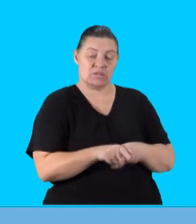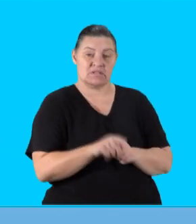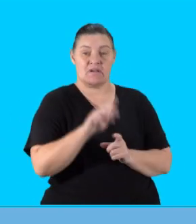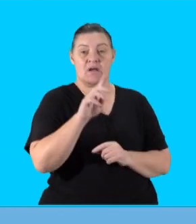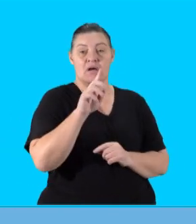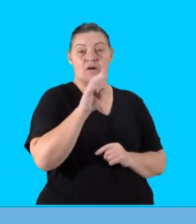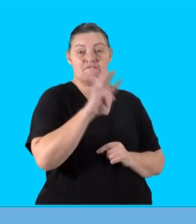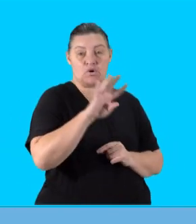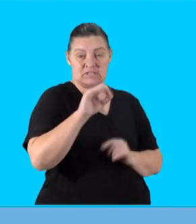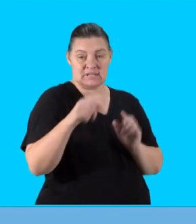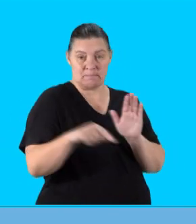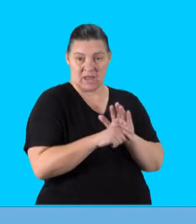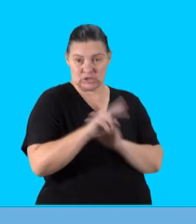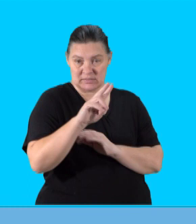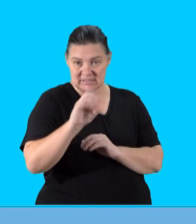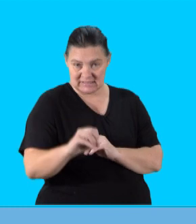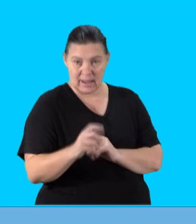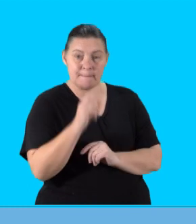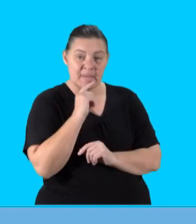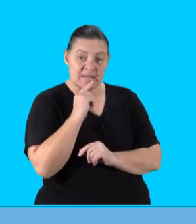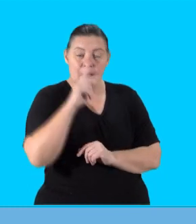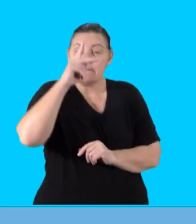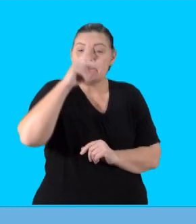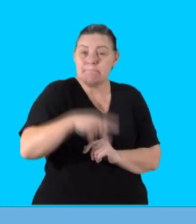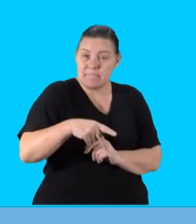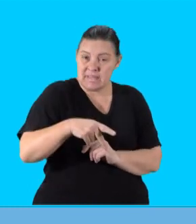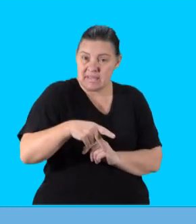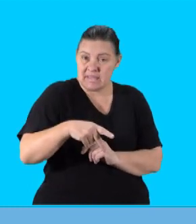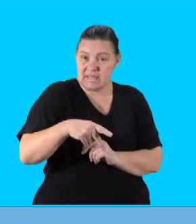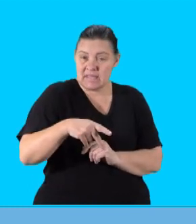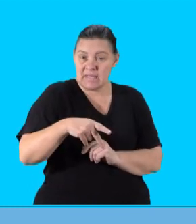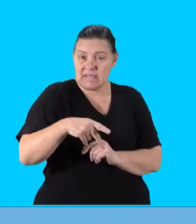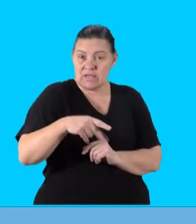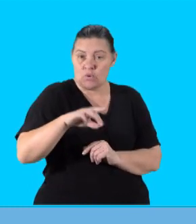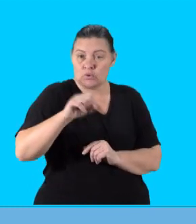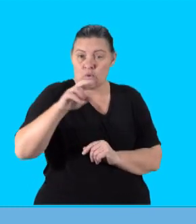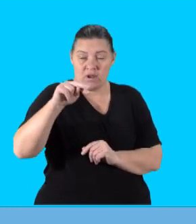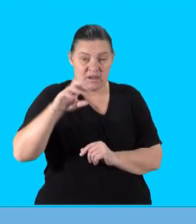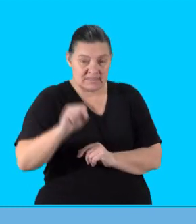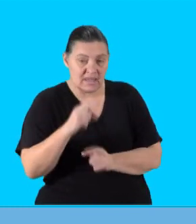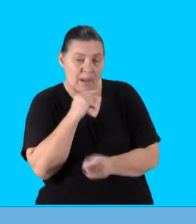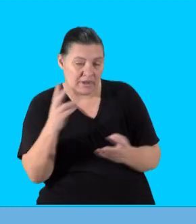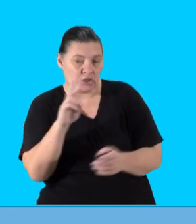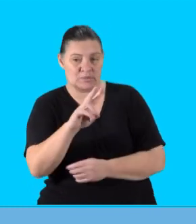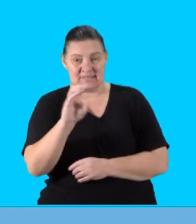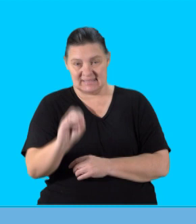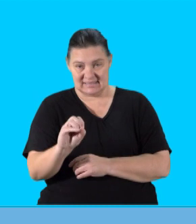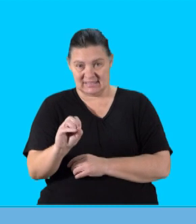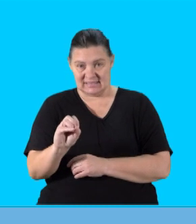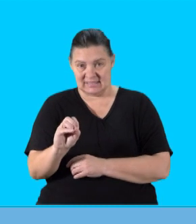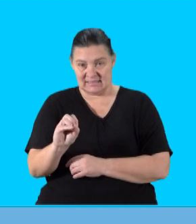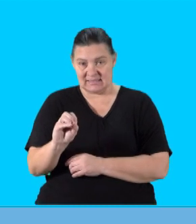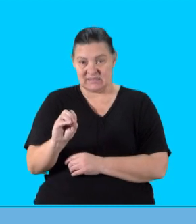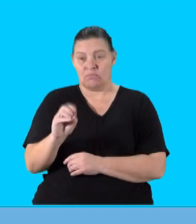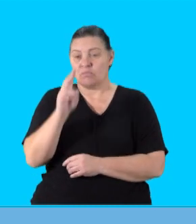equals to 40 minus 20. That means then your P, your protons, is equals to 20. And if it's 20, if it